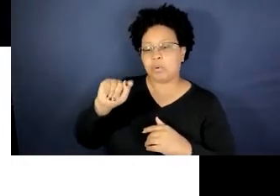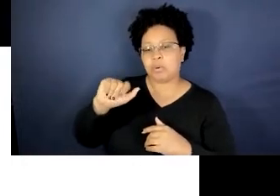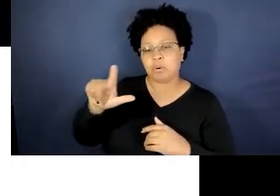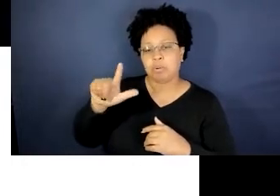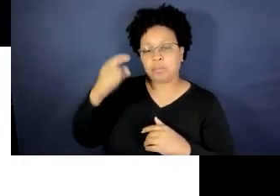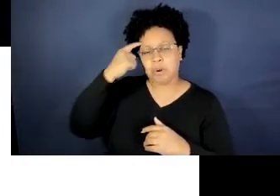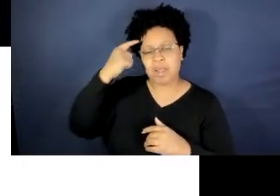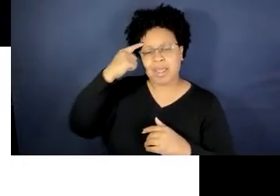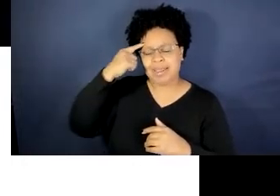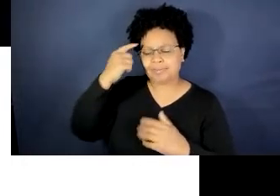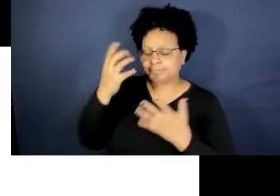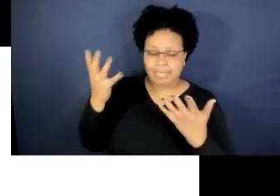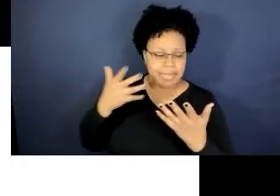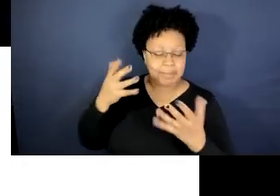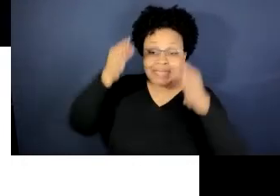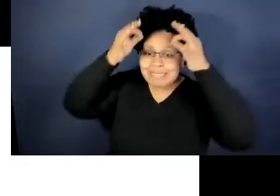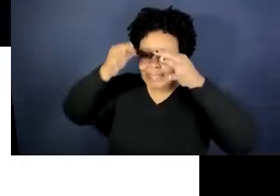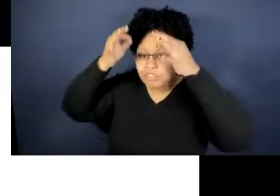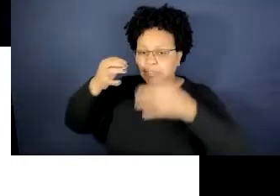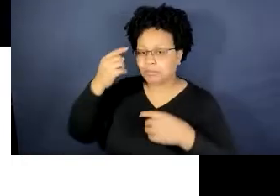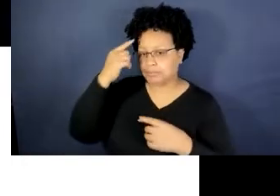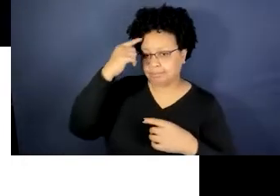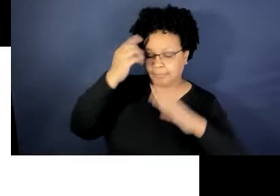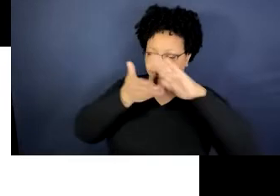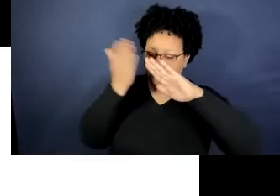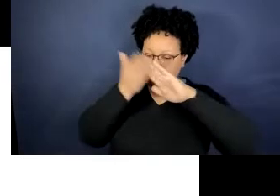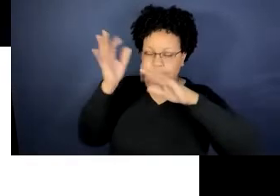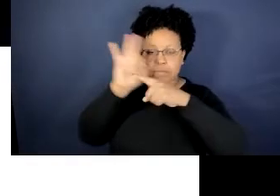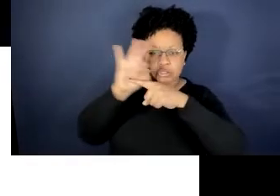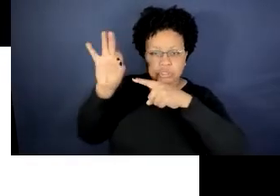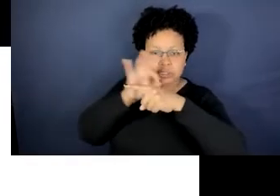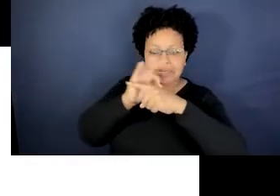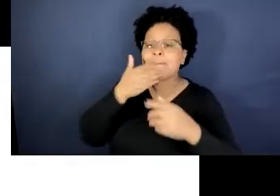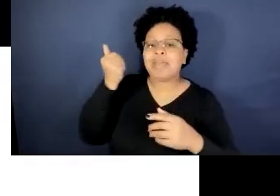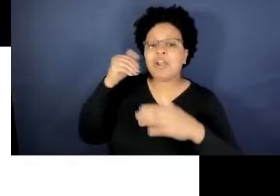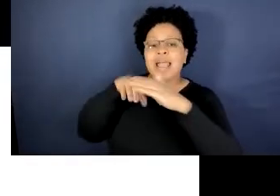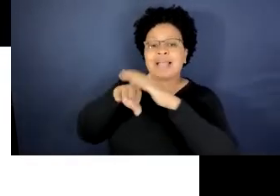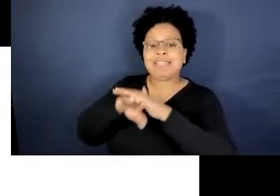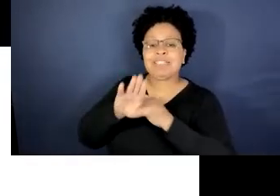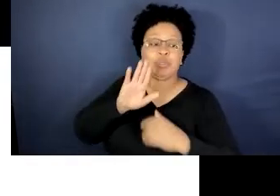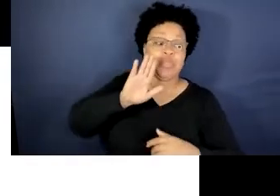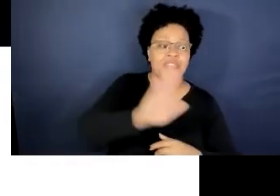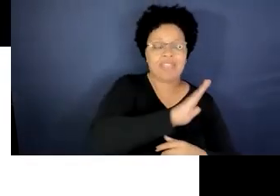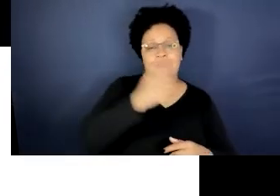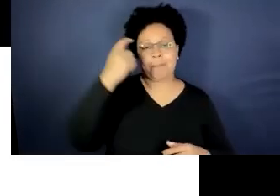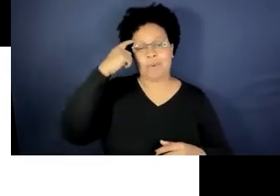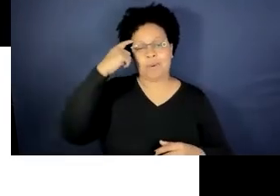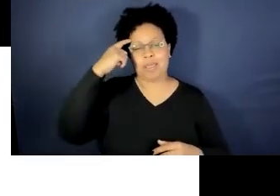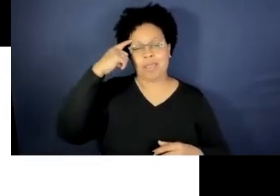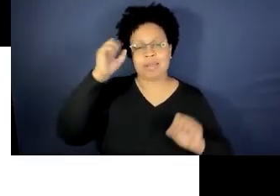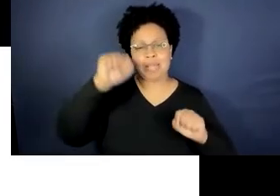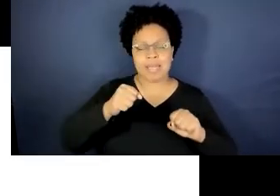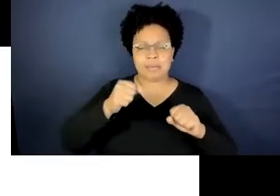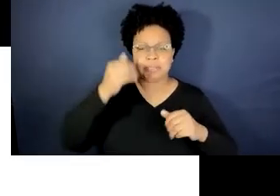the decisions are made. They have better access to that, and they can process